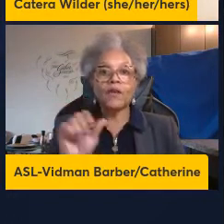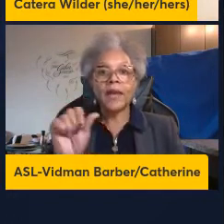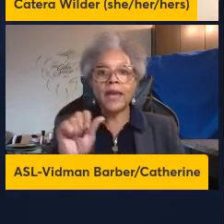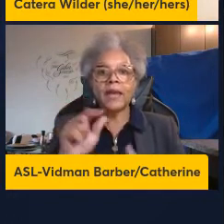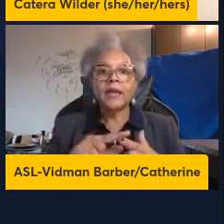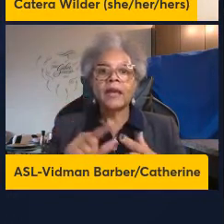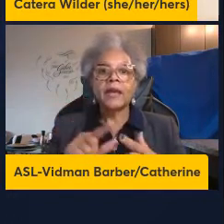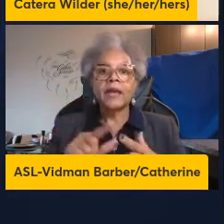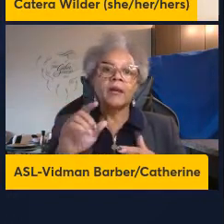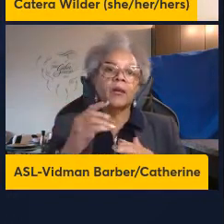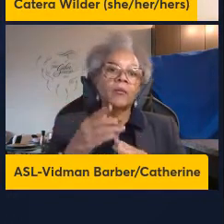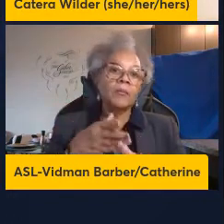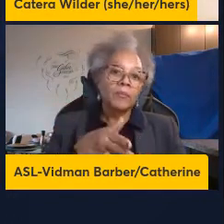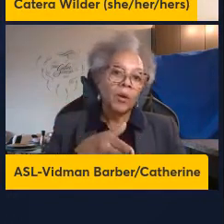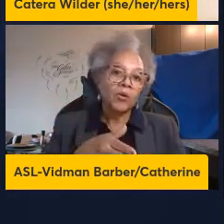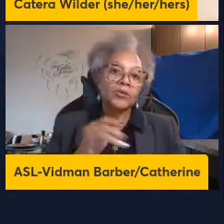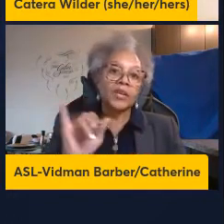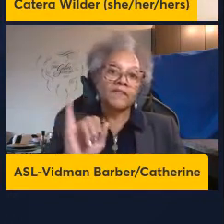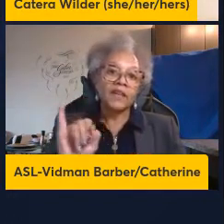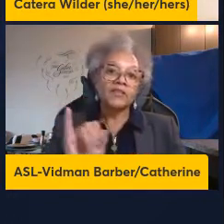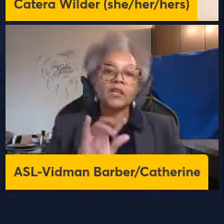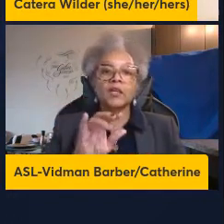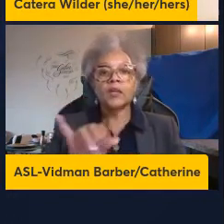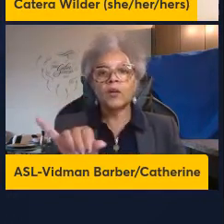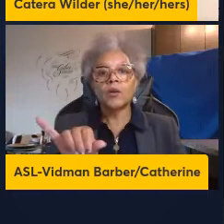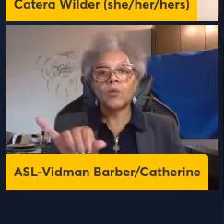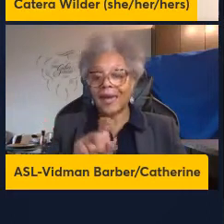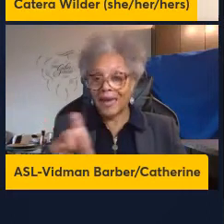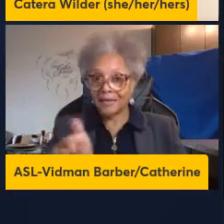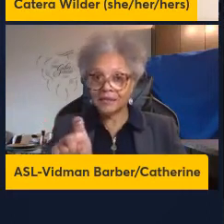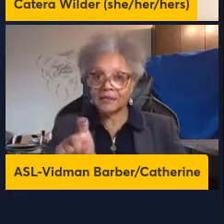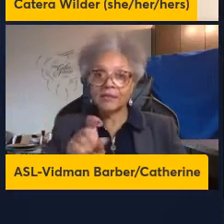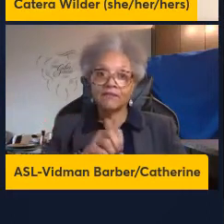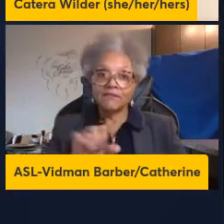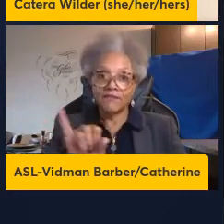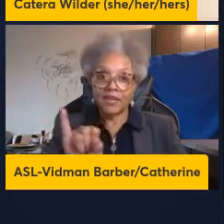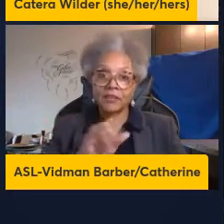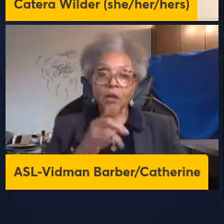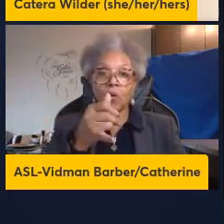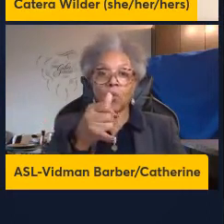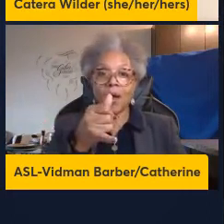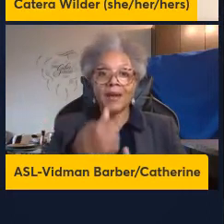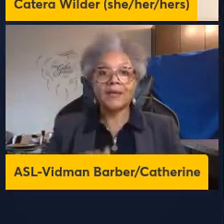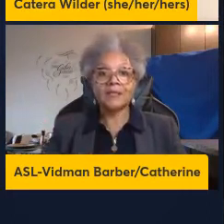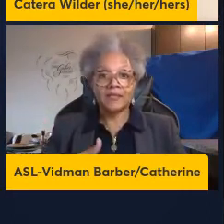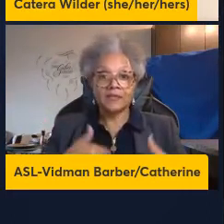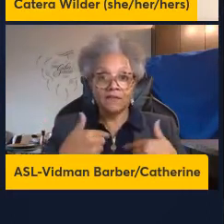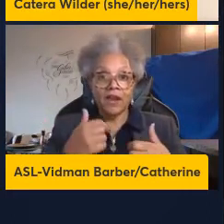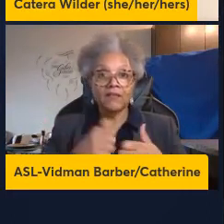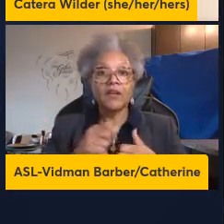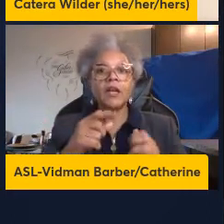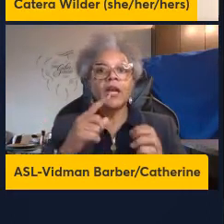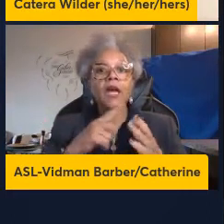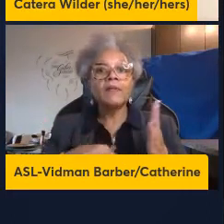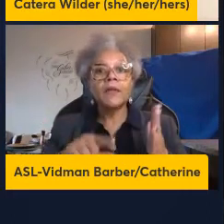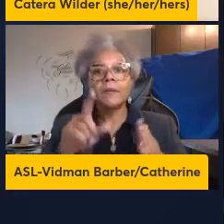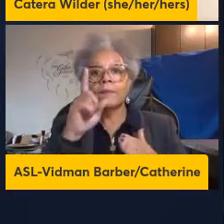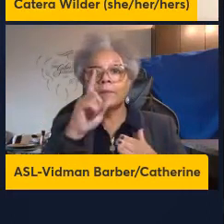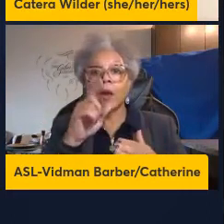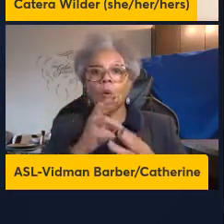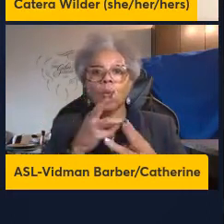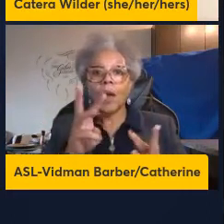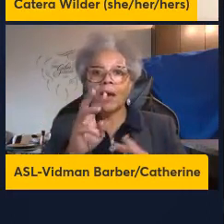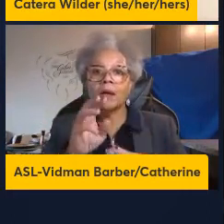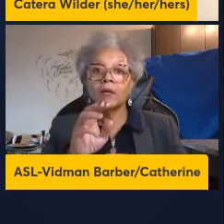days post-infection, and the y-axis is survival. And they did this in wild-type mice, which are shown in black. They also did it with mice